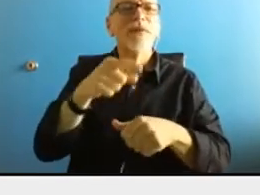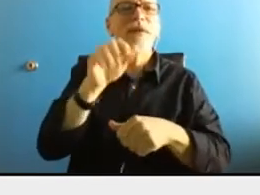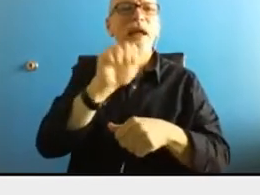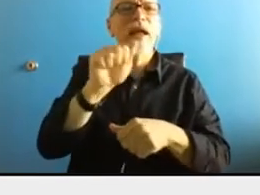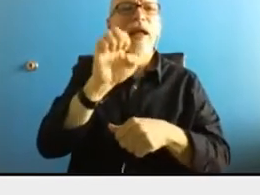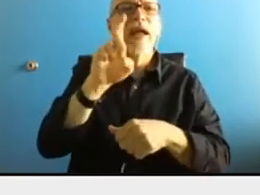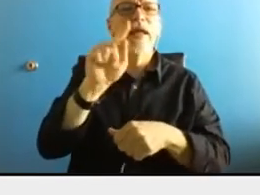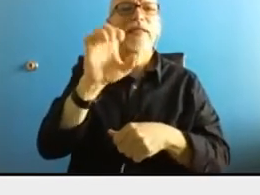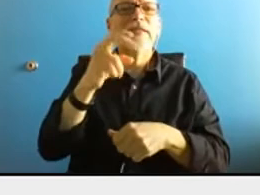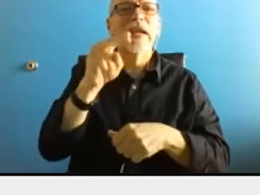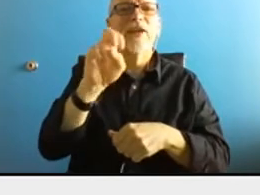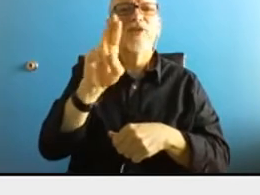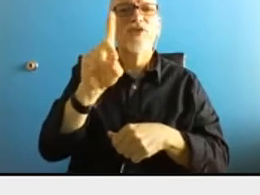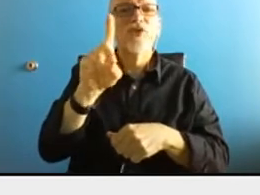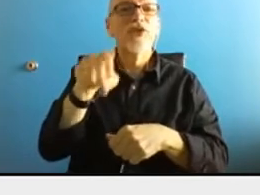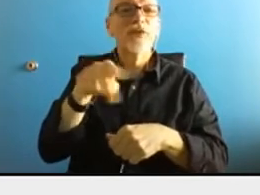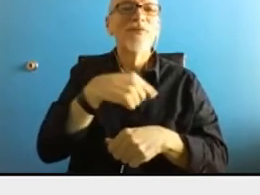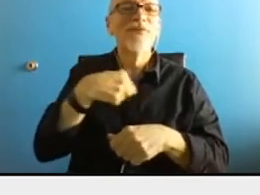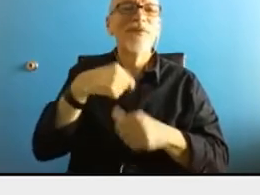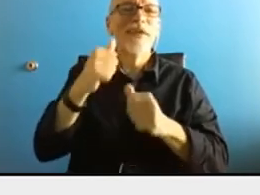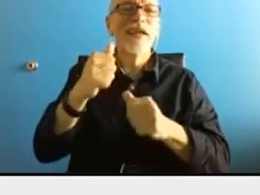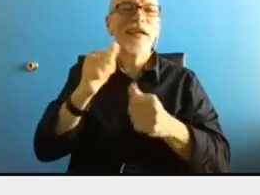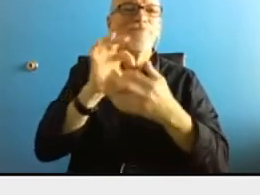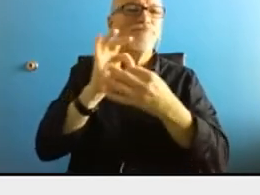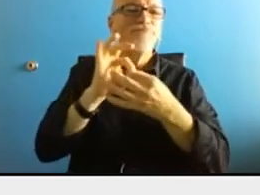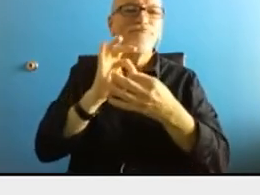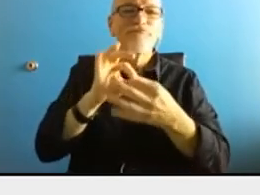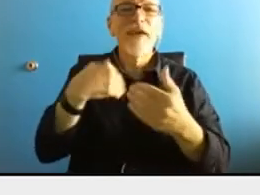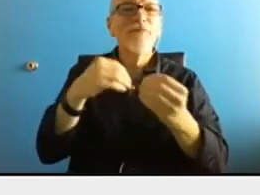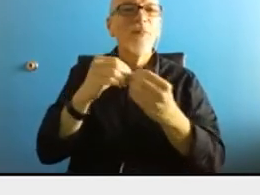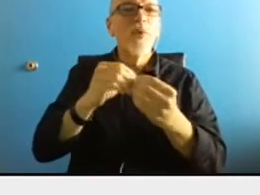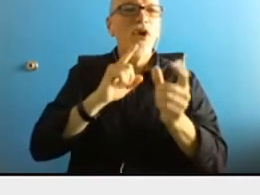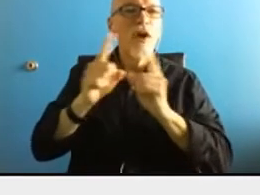EdTechNerd, where we can continue to collaborate and have further conversation.